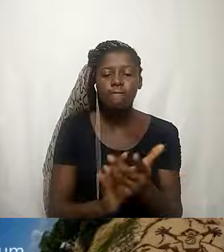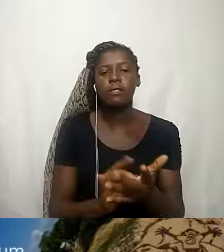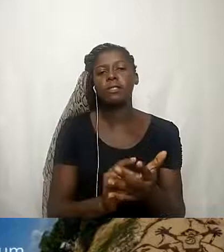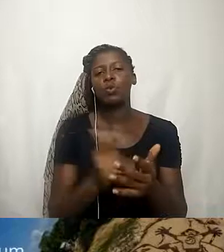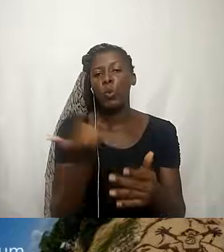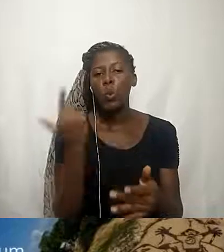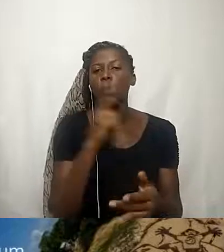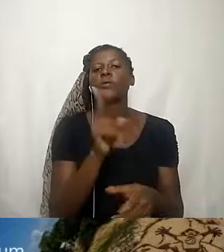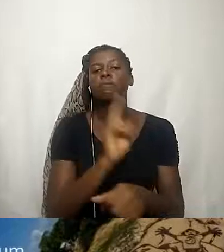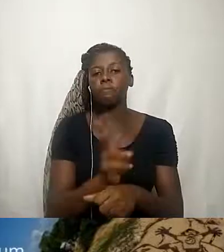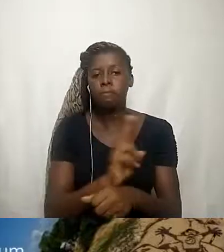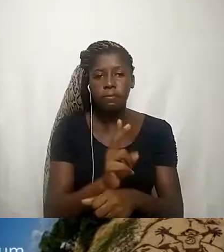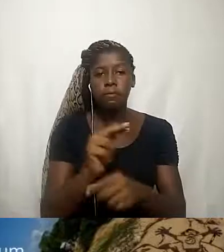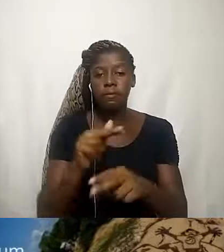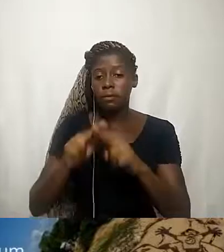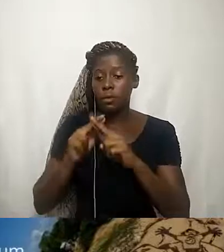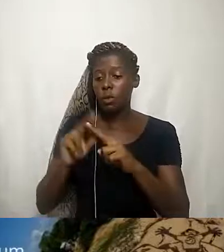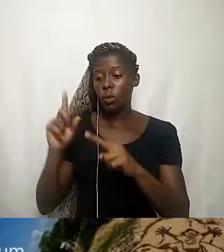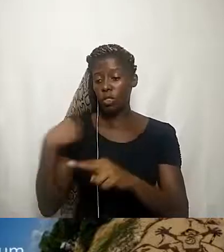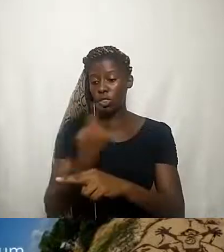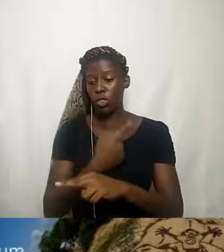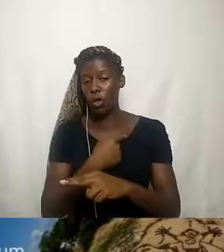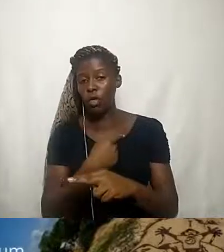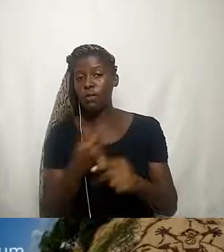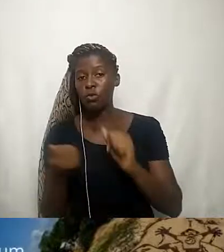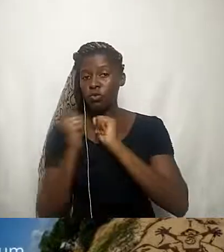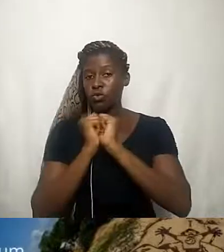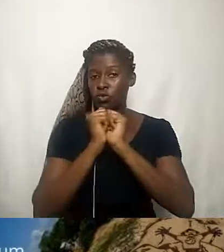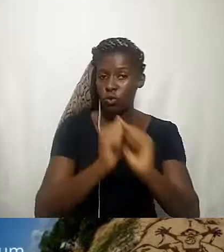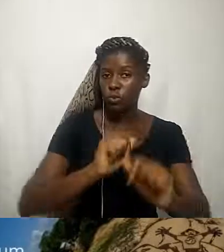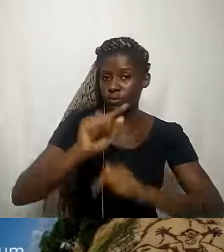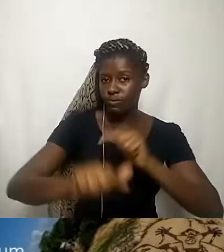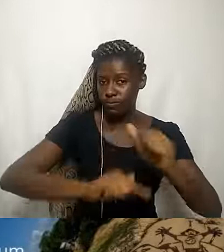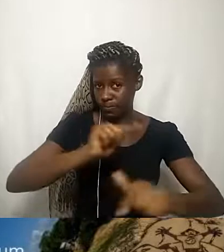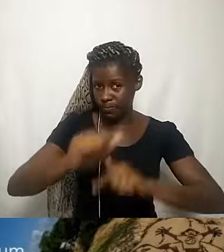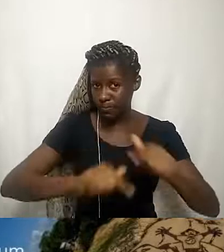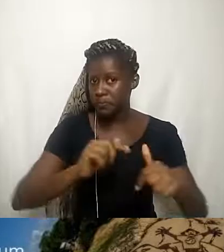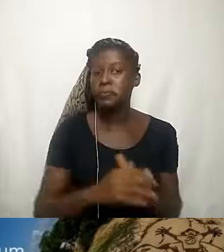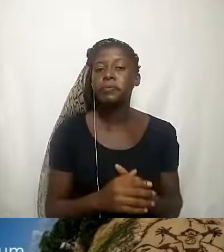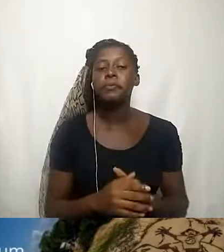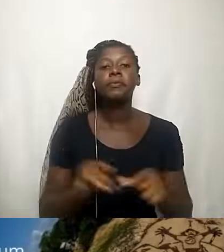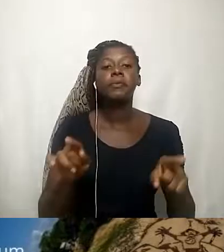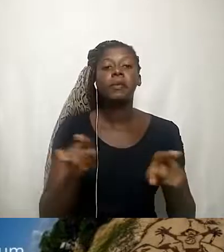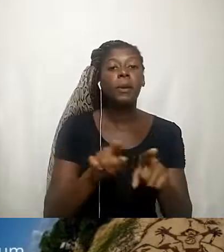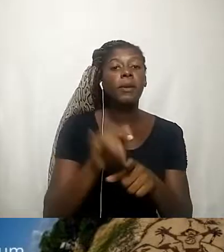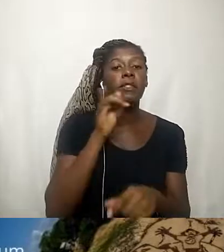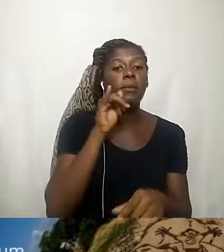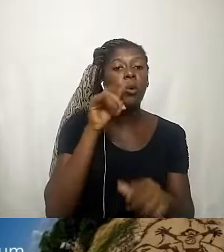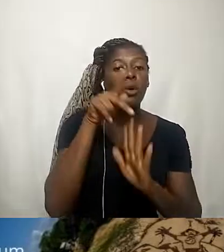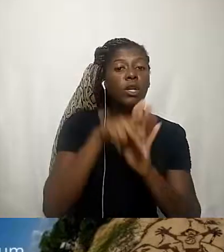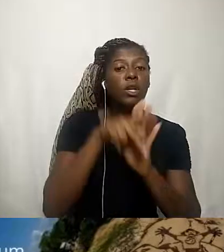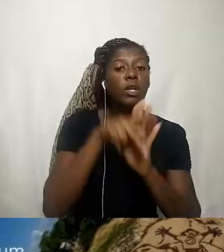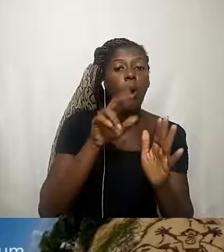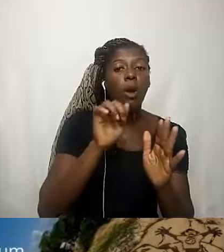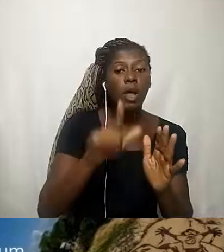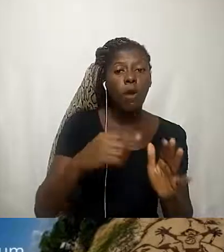entire world. So our network has subsidized that. And one example is the Coral Vivo project that